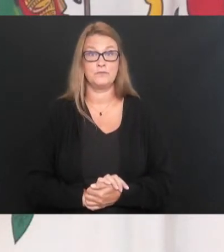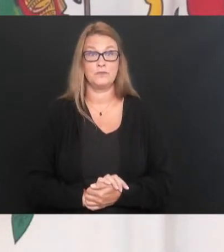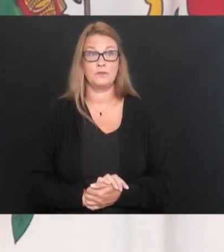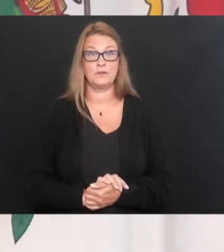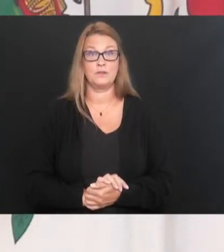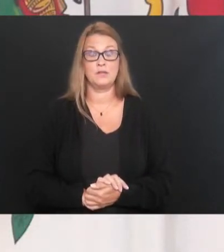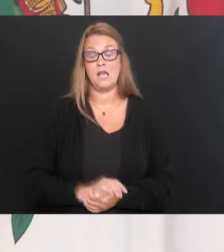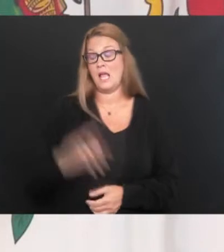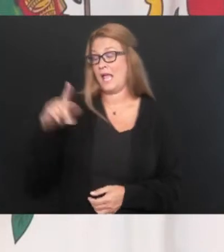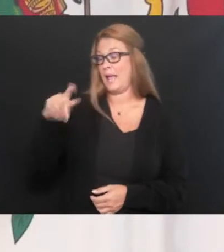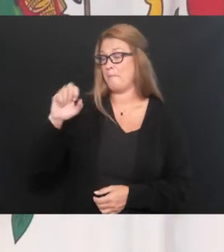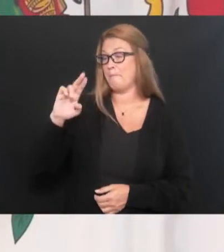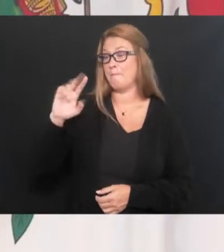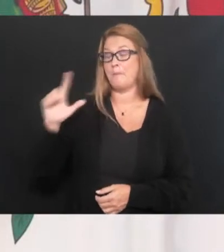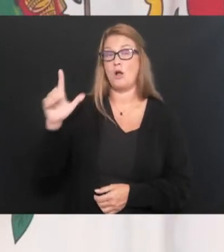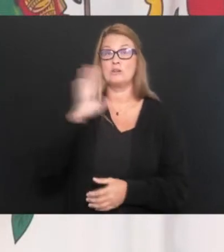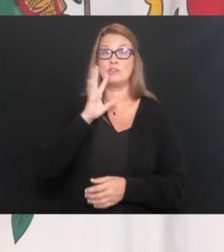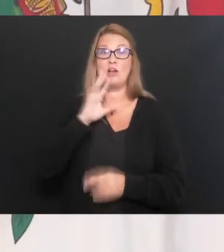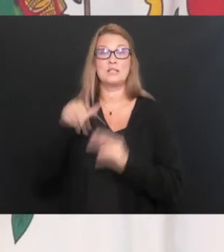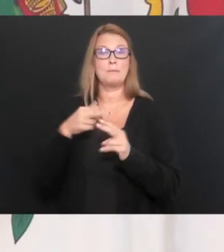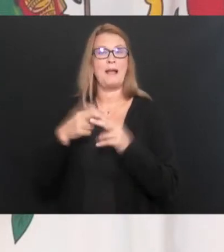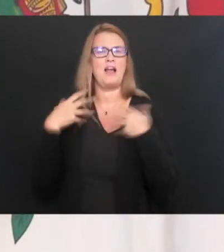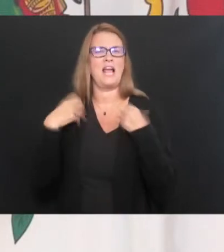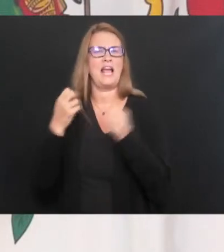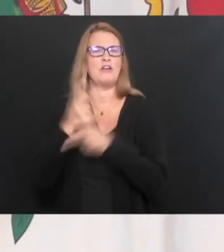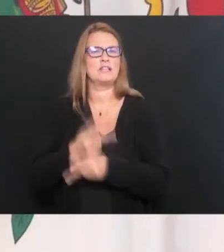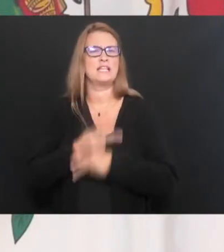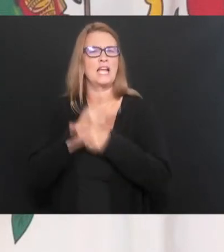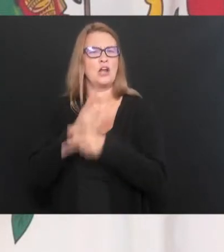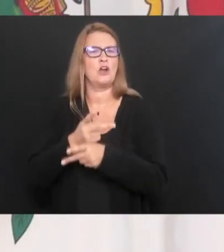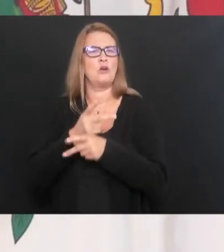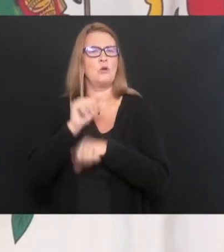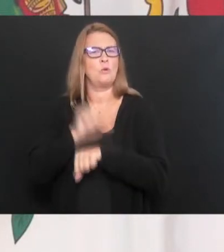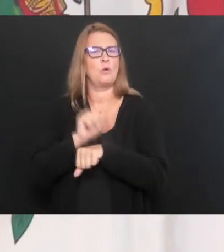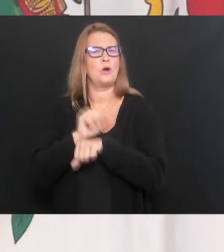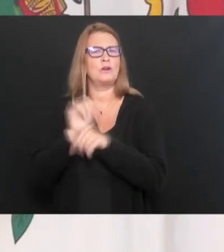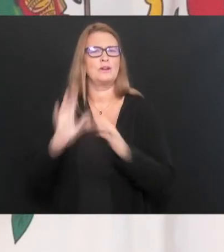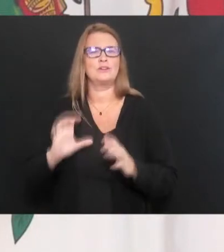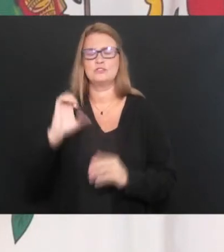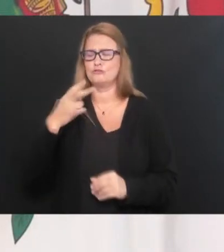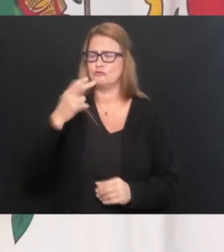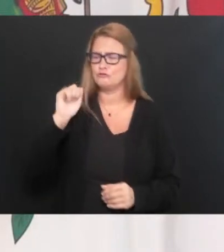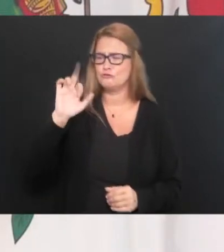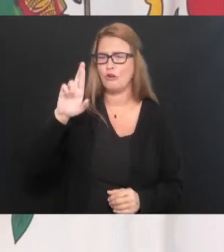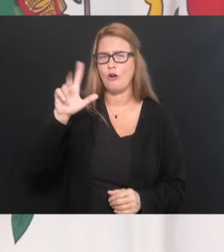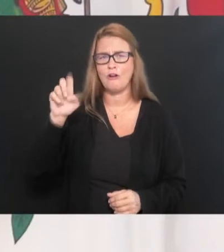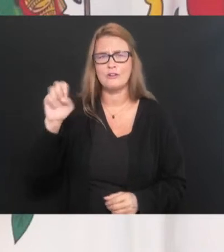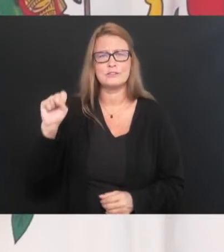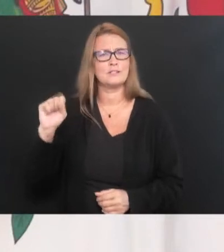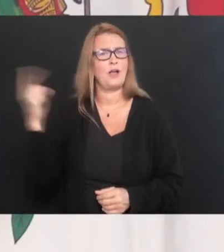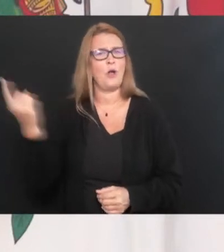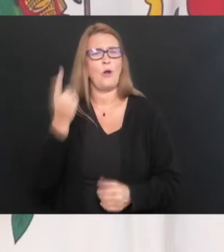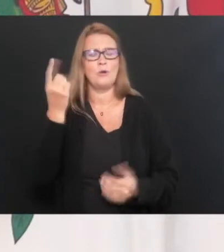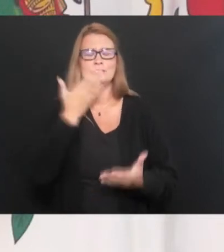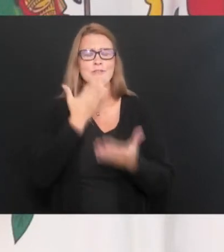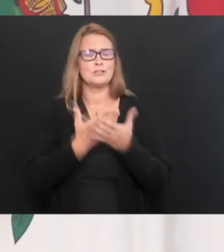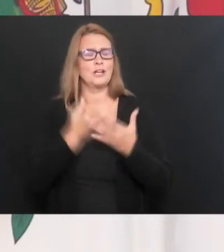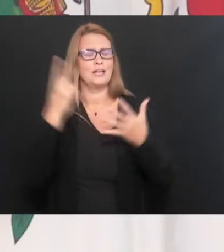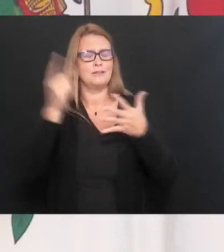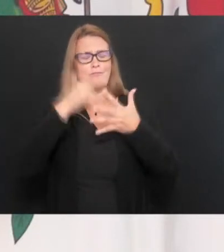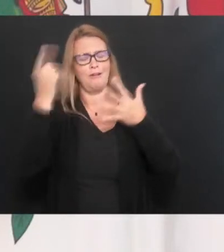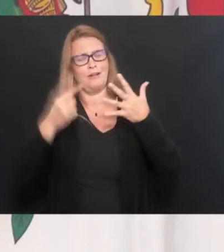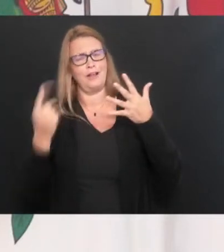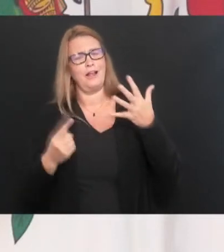brought out, you know, we have great questions from all the media. Charles is always dead on, and I'm not going to go through everybody,